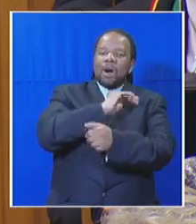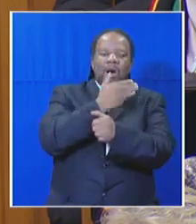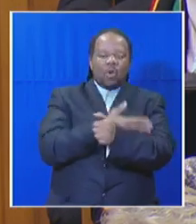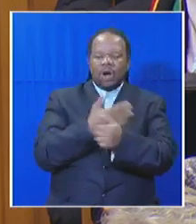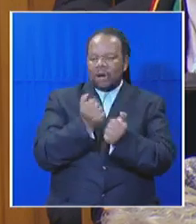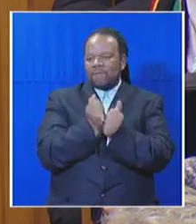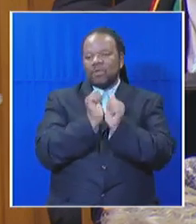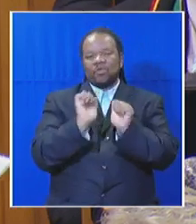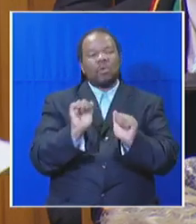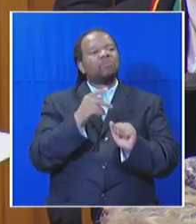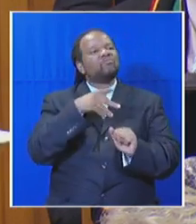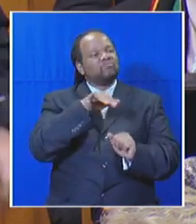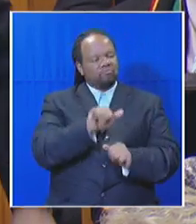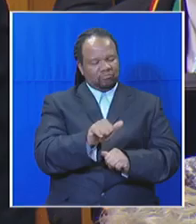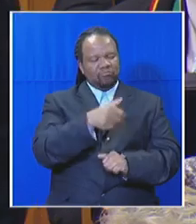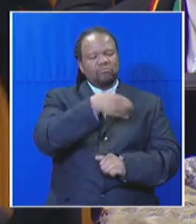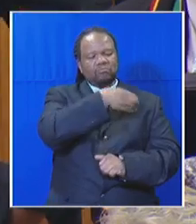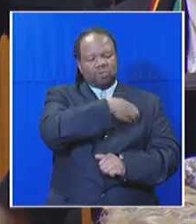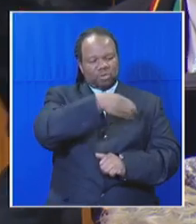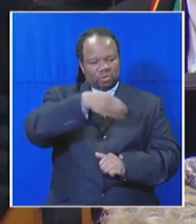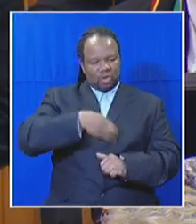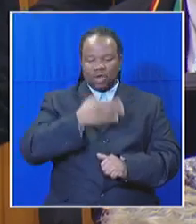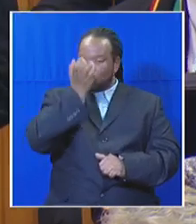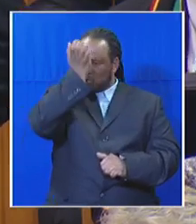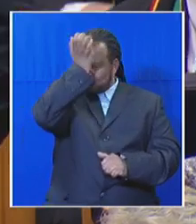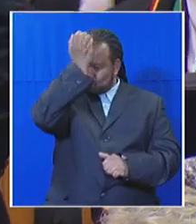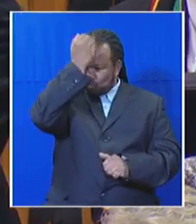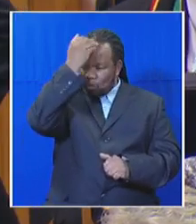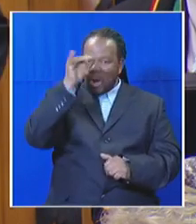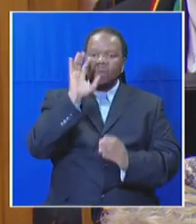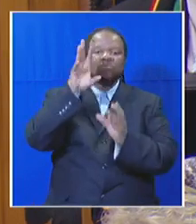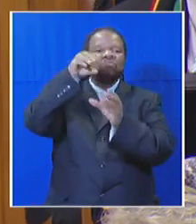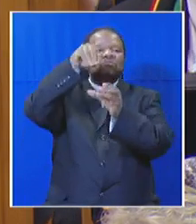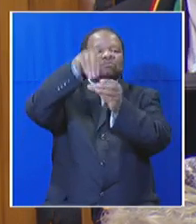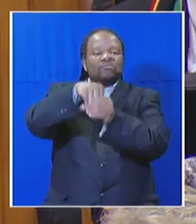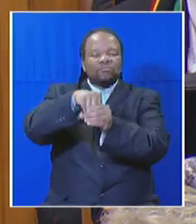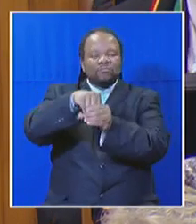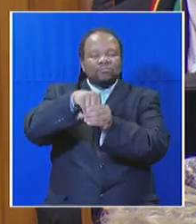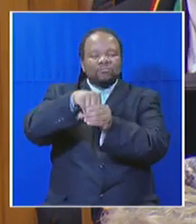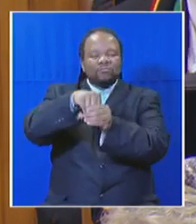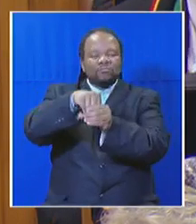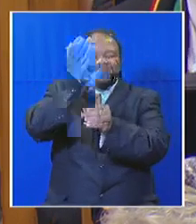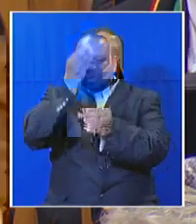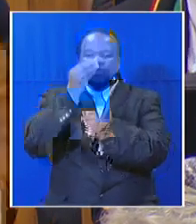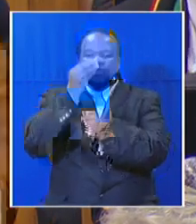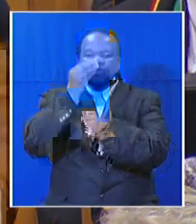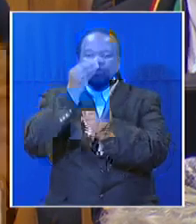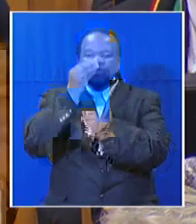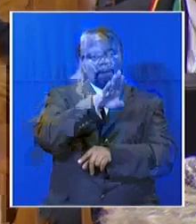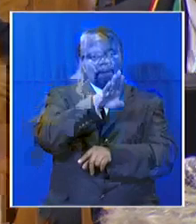why President Zuma feels so at home in Russia and the BRICS. So